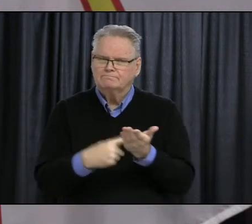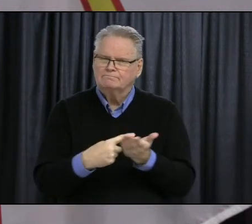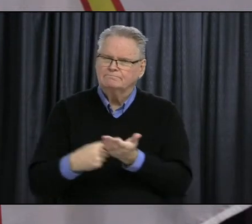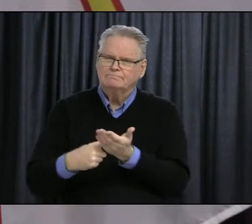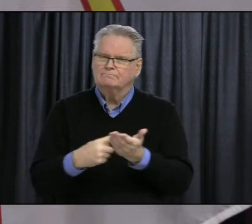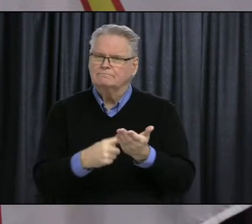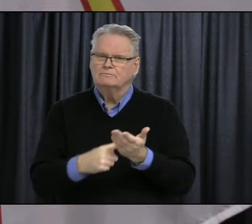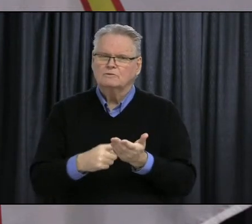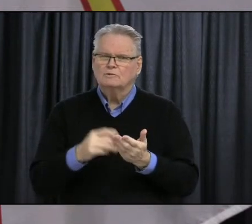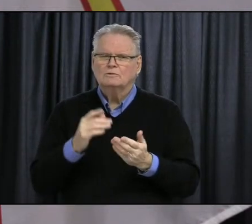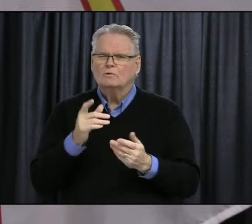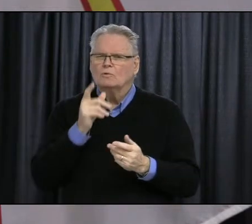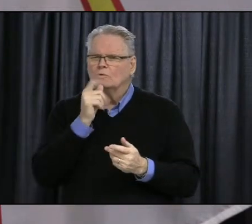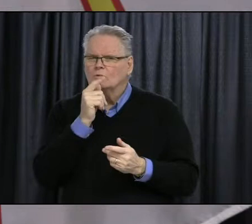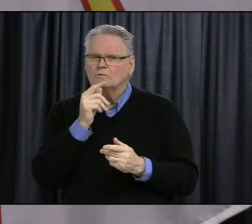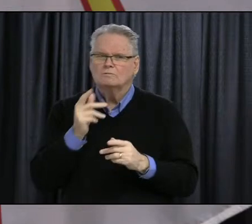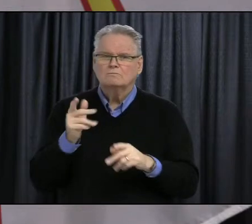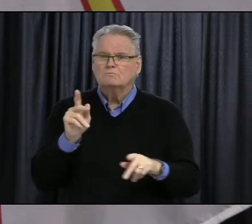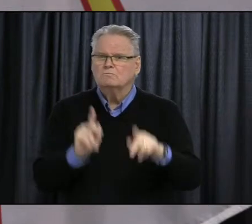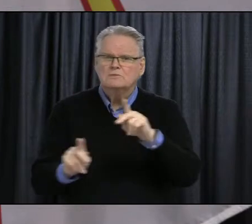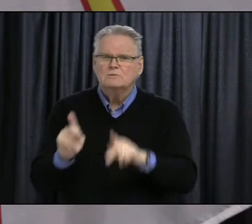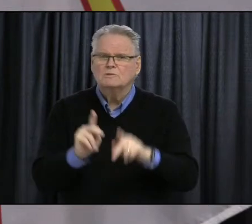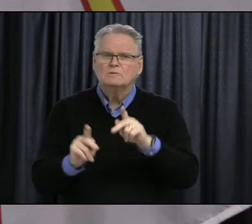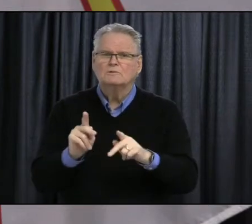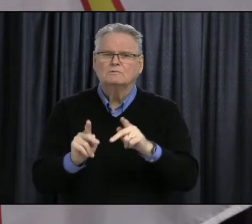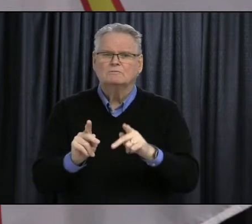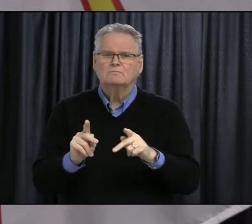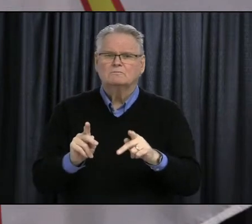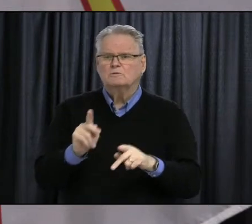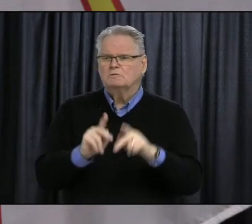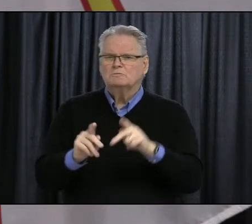in the next couple of weeks, I guess.